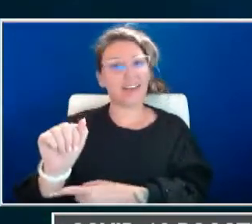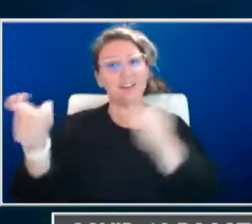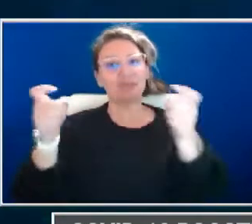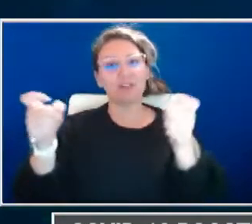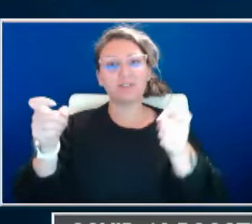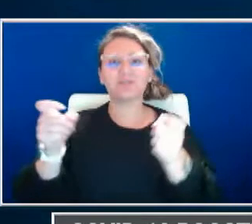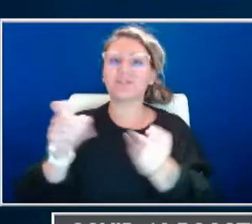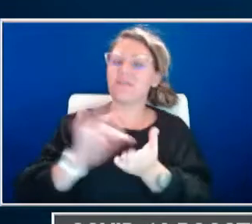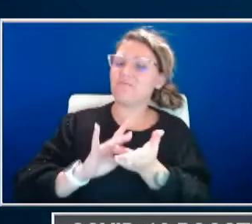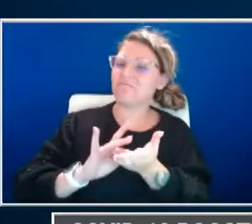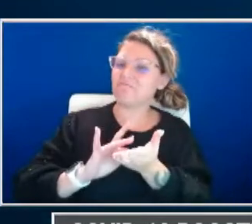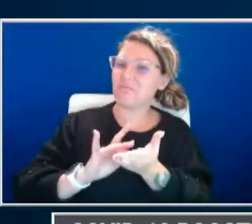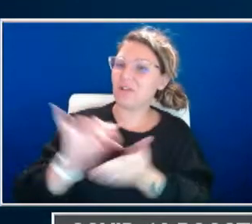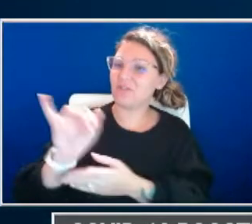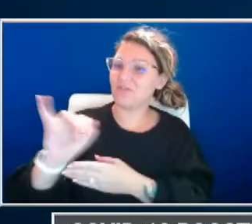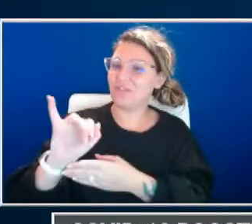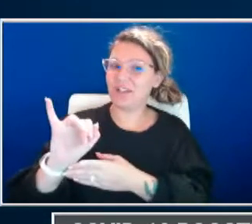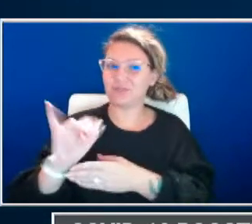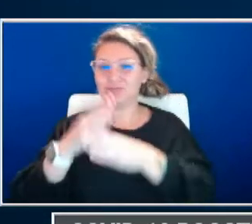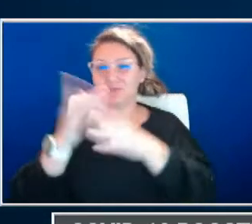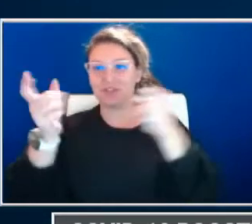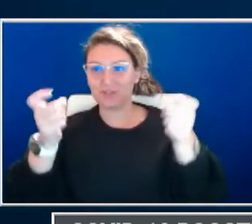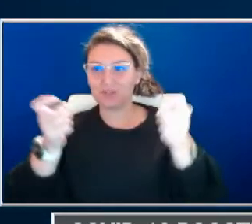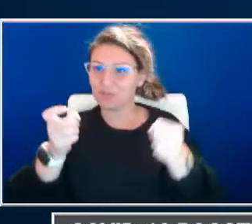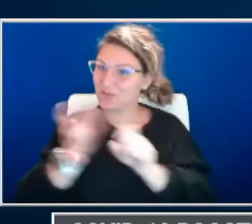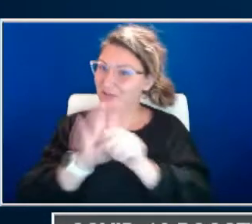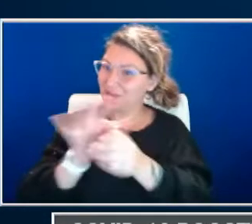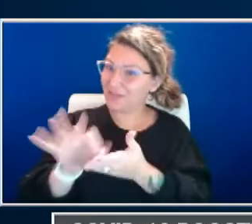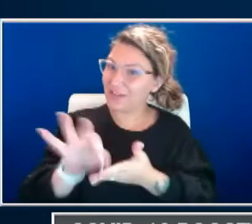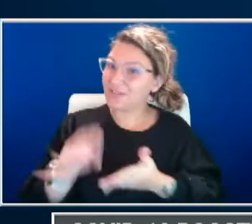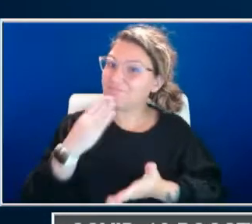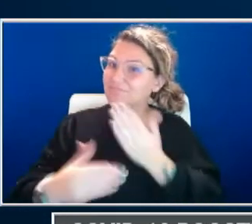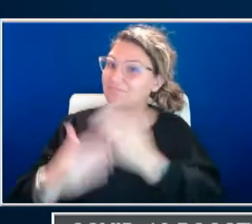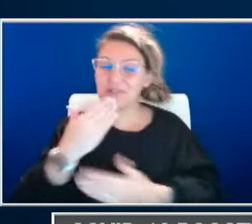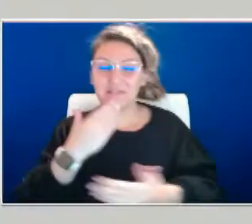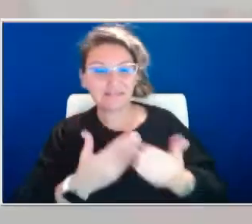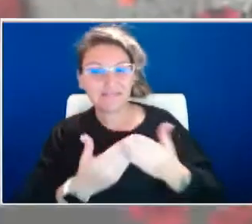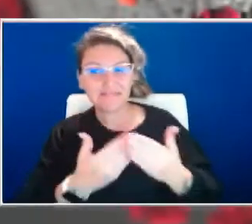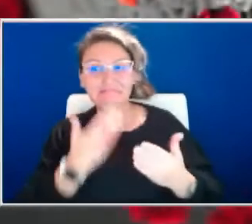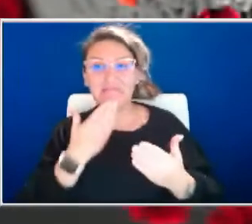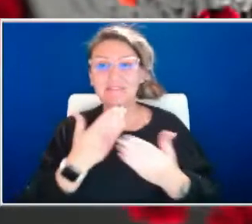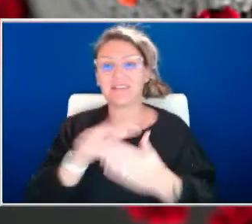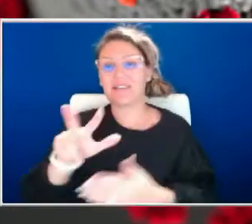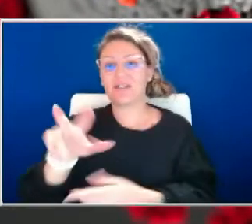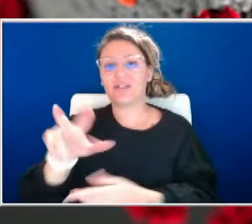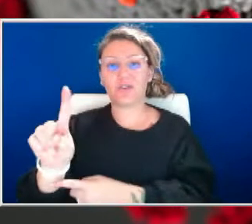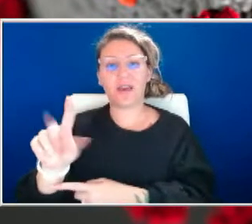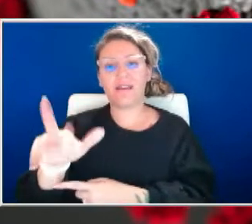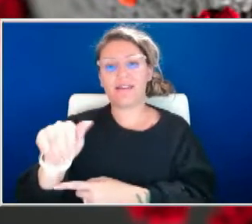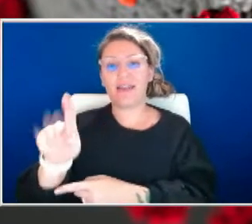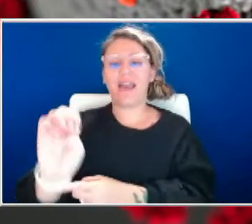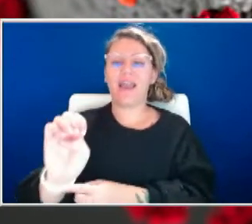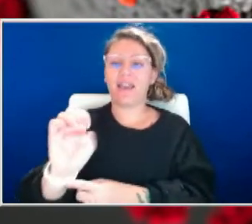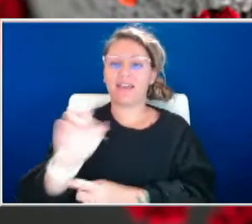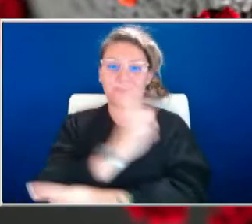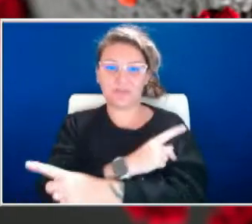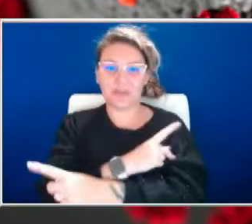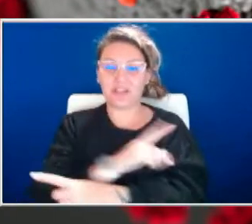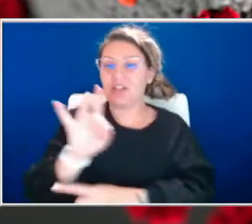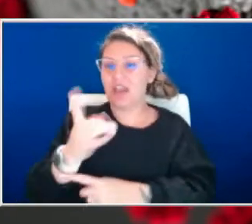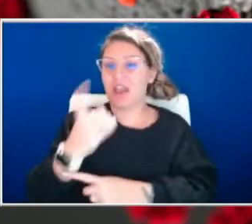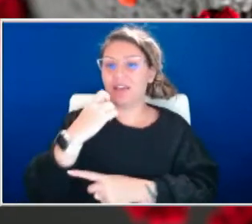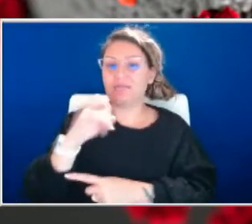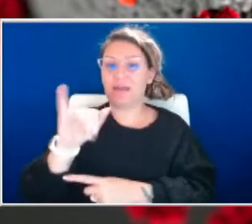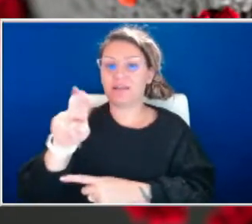our COVID count. Yeah. Good morning. How are you? I'm good. Good. 31 active patients right now in the health system, with 8 in the ICU, 3